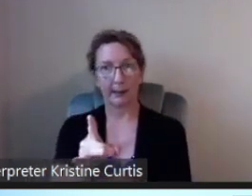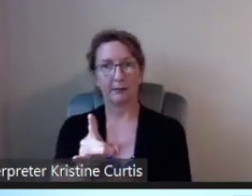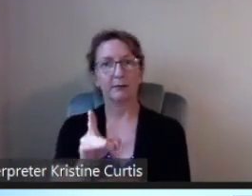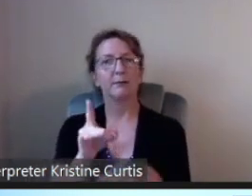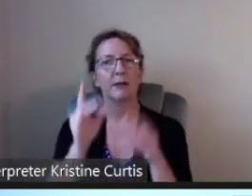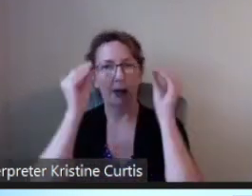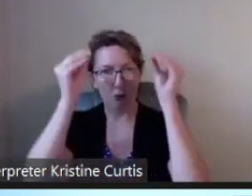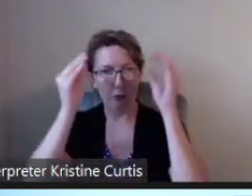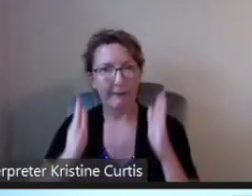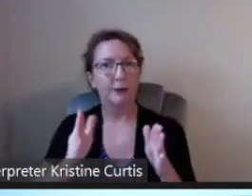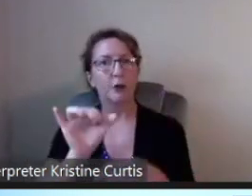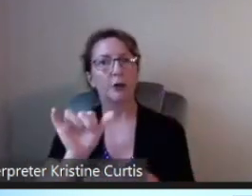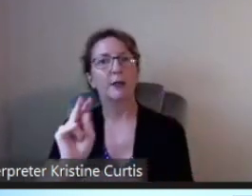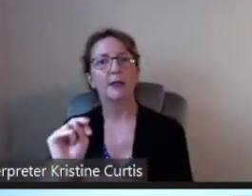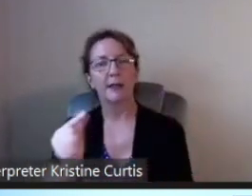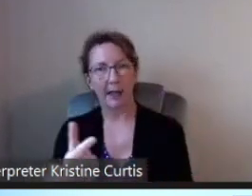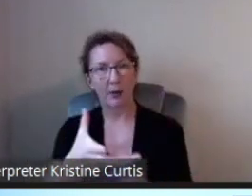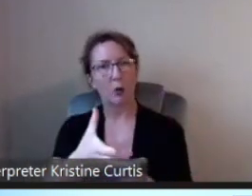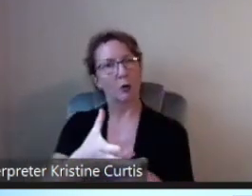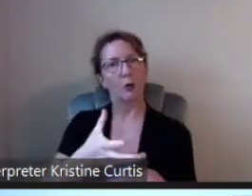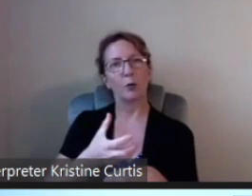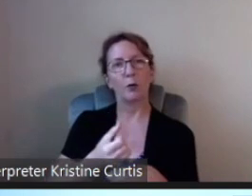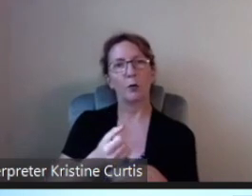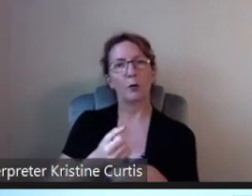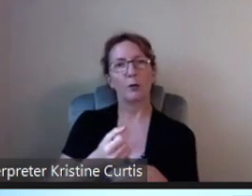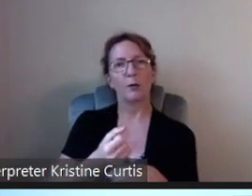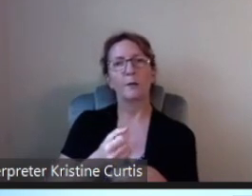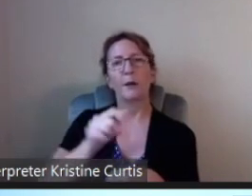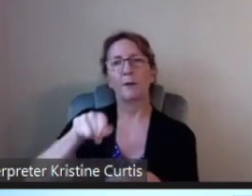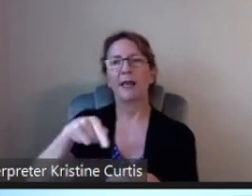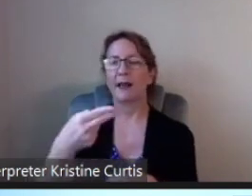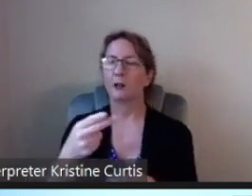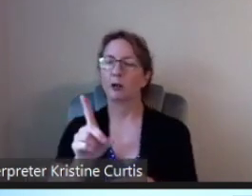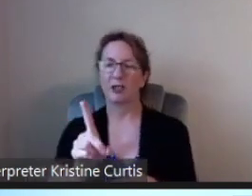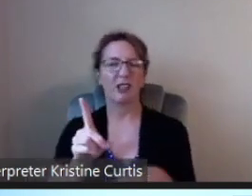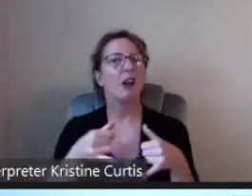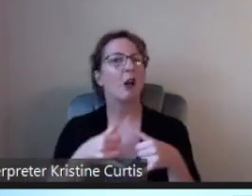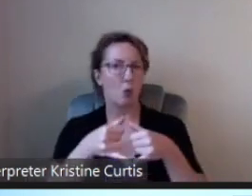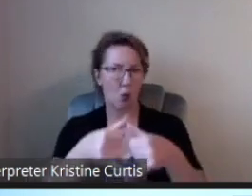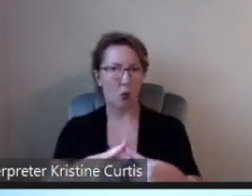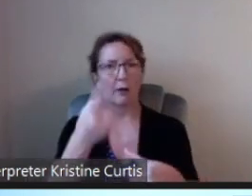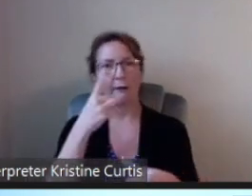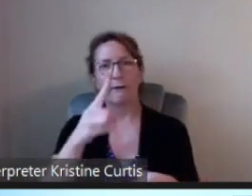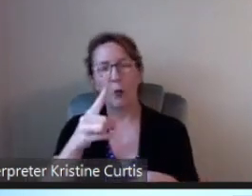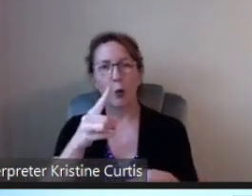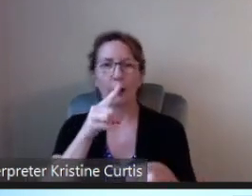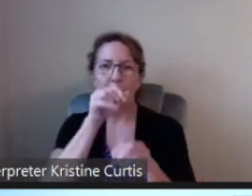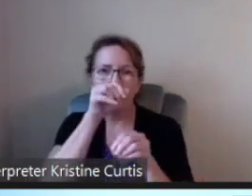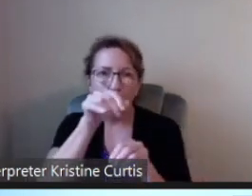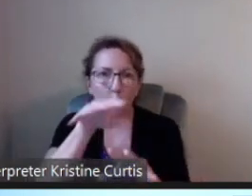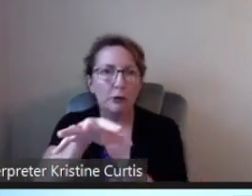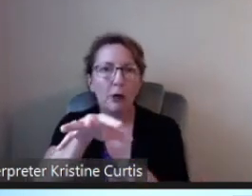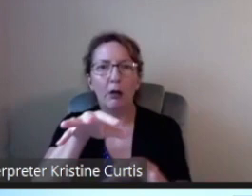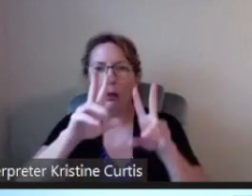was recipient of the GAEF PhD Award by the European Association for Aerosol Research for his dissertation